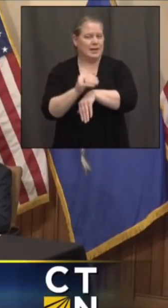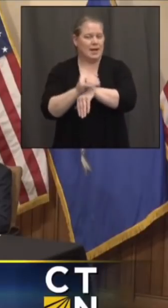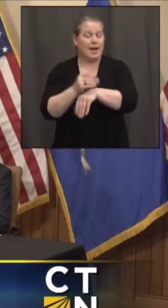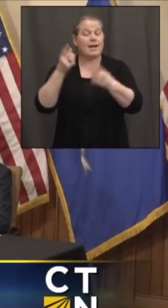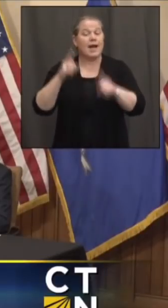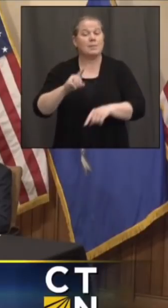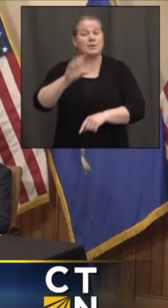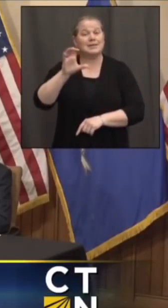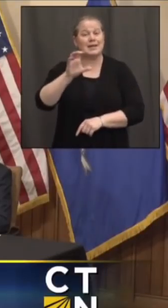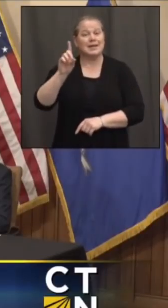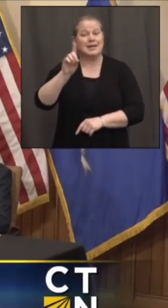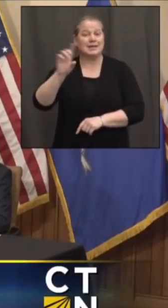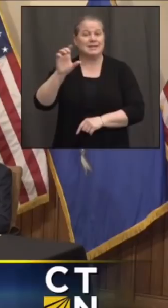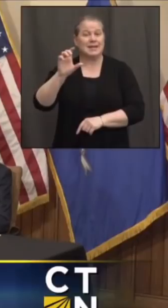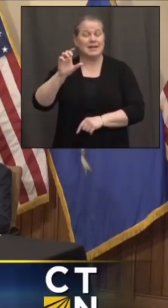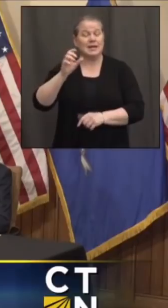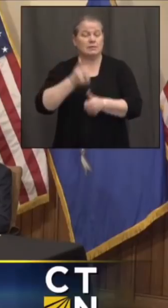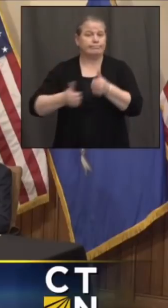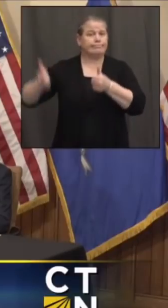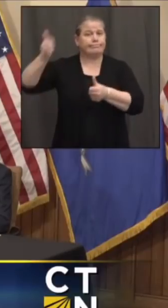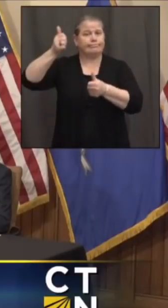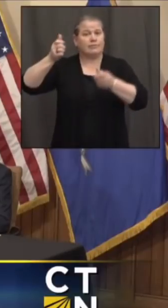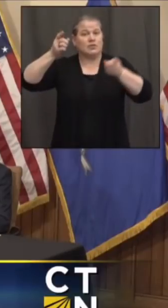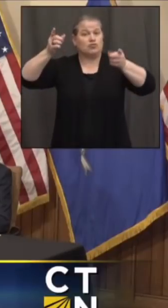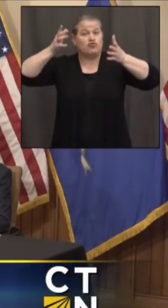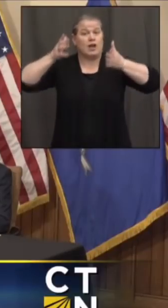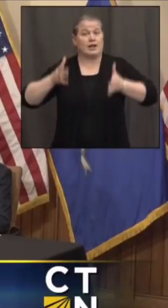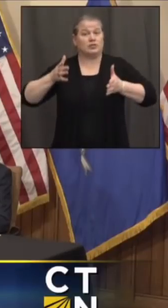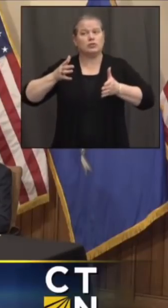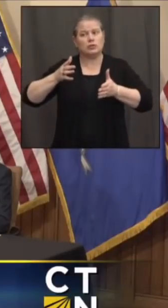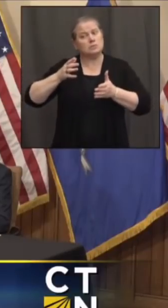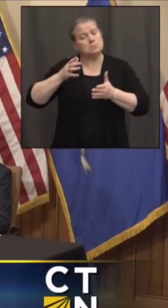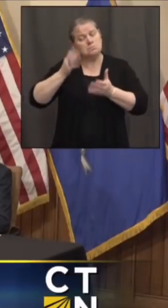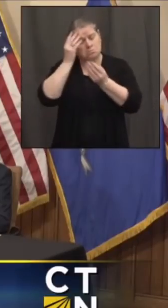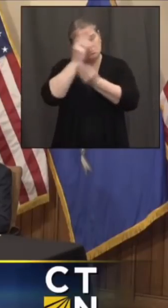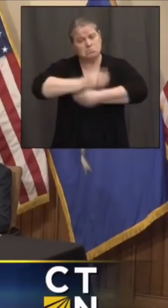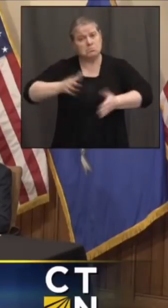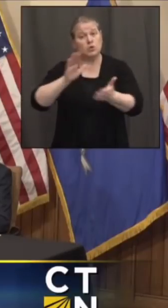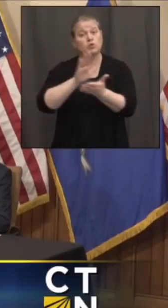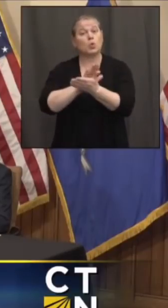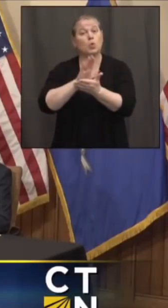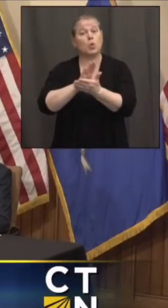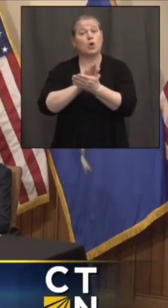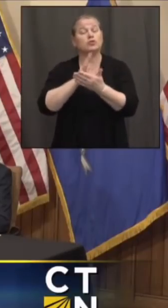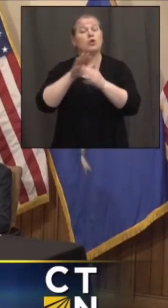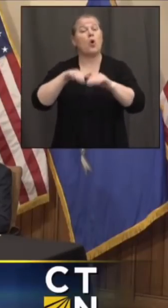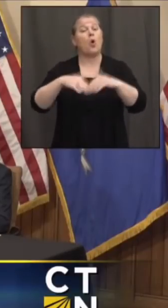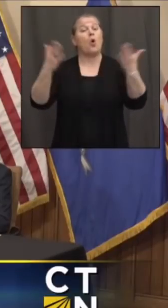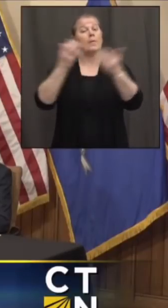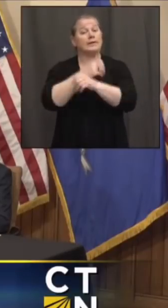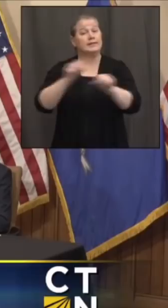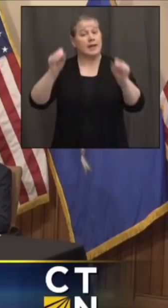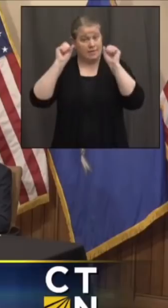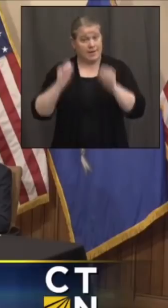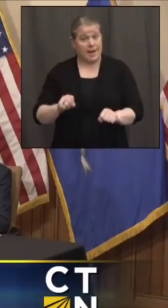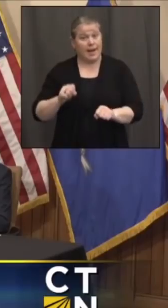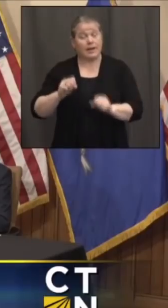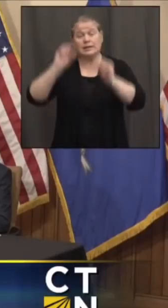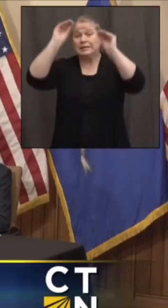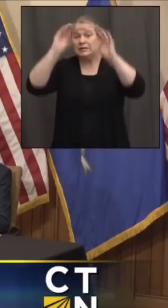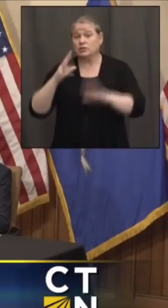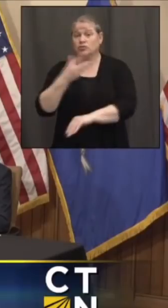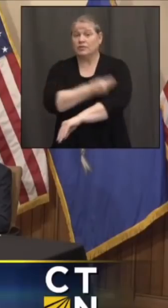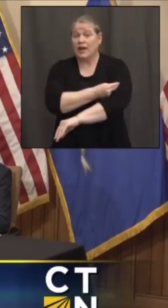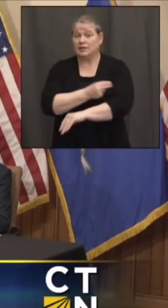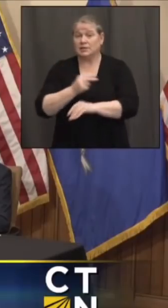says schools can safely reopen without vaccinating teachers. Just wanted to know, Governor, what your thoughts are on that for our